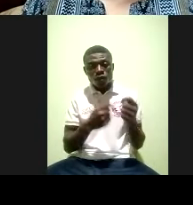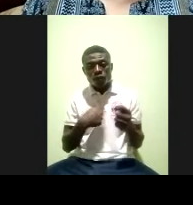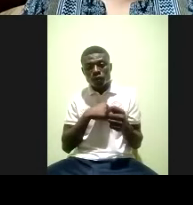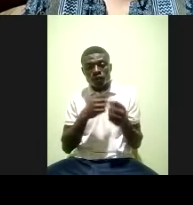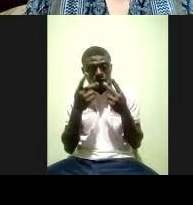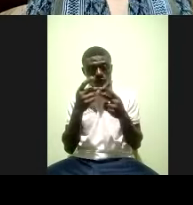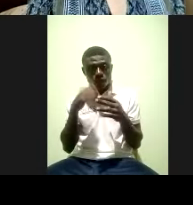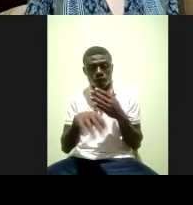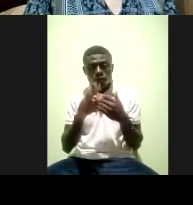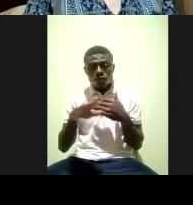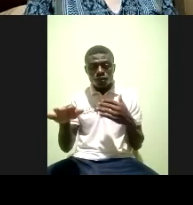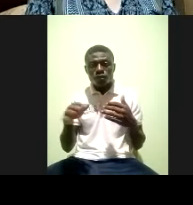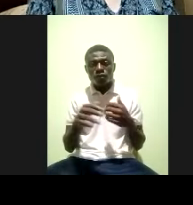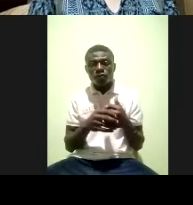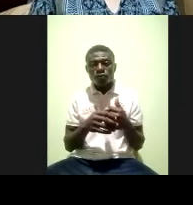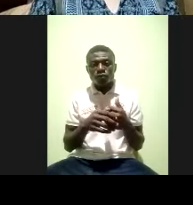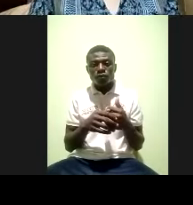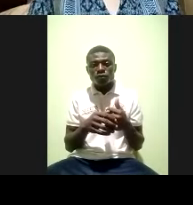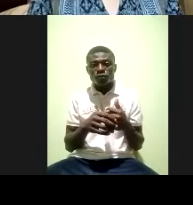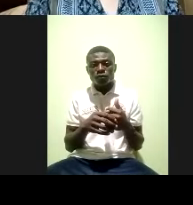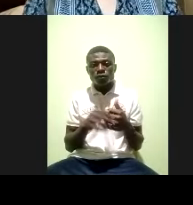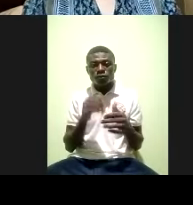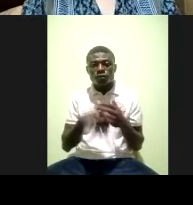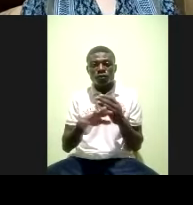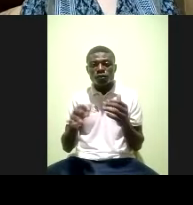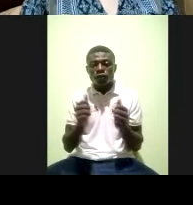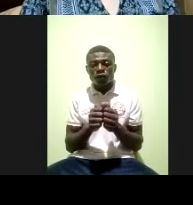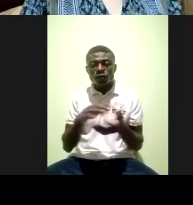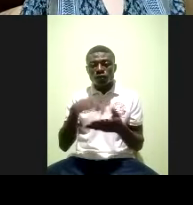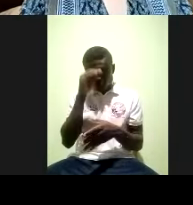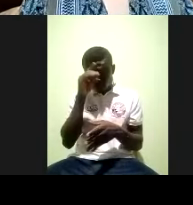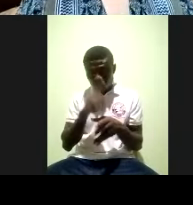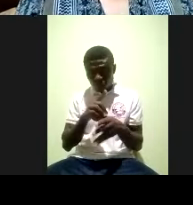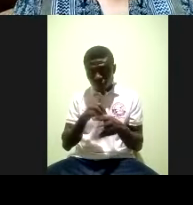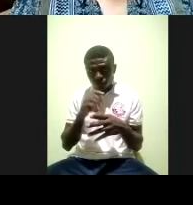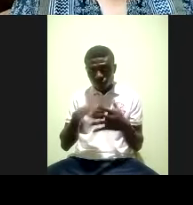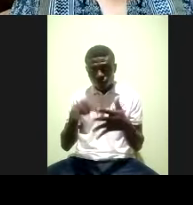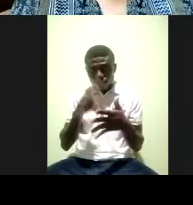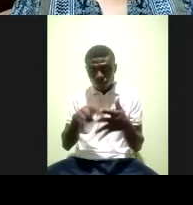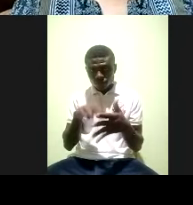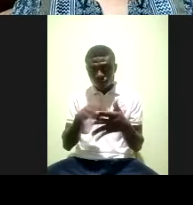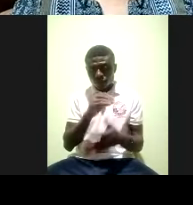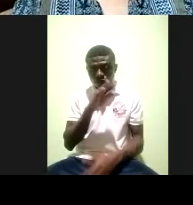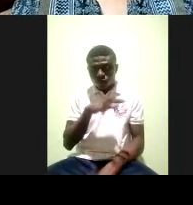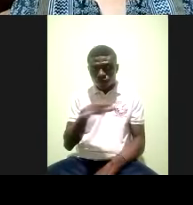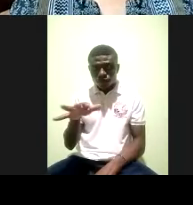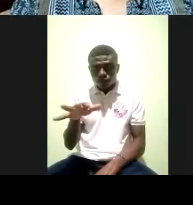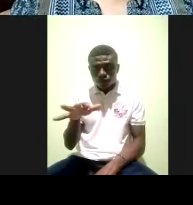in the children with learning disabilities in reading and spelling, which